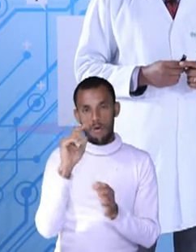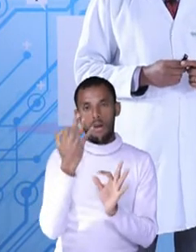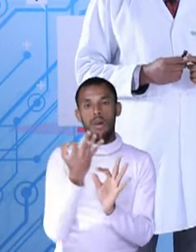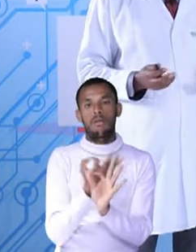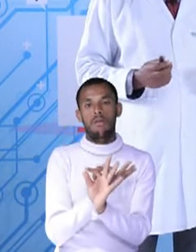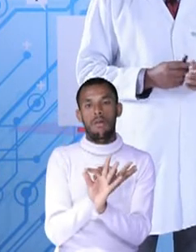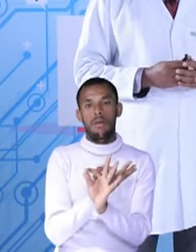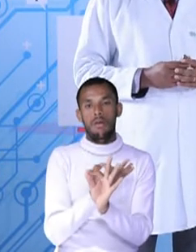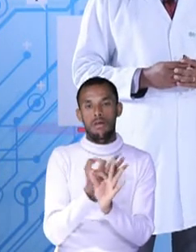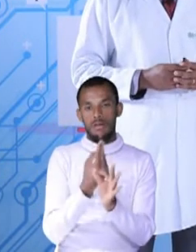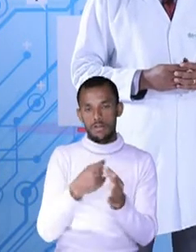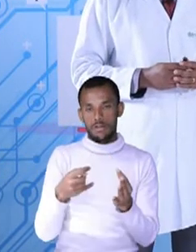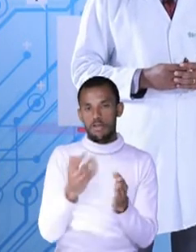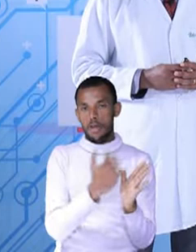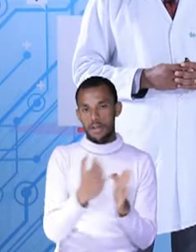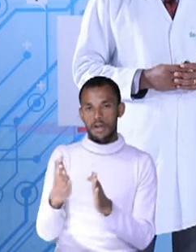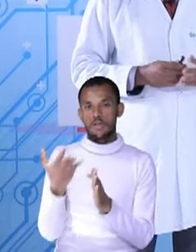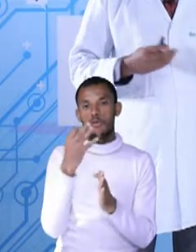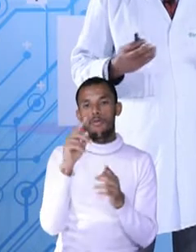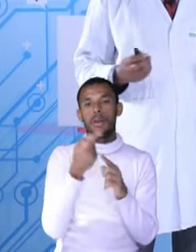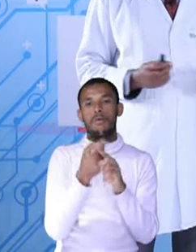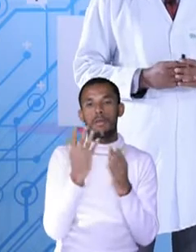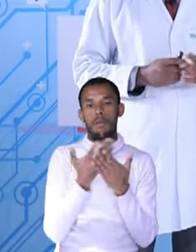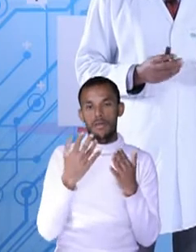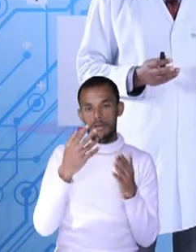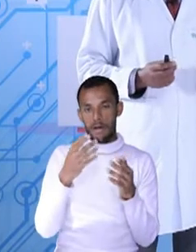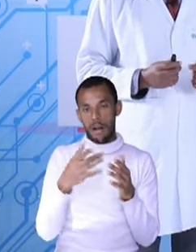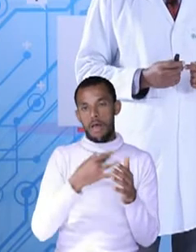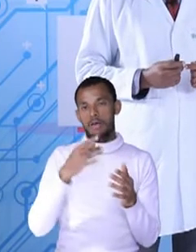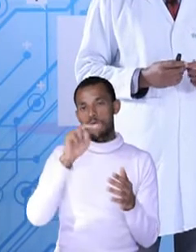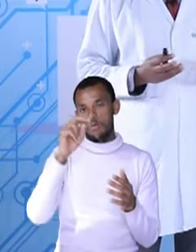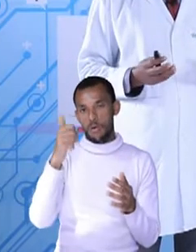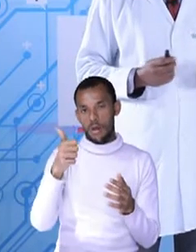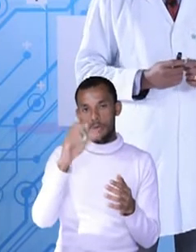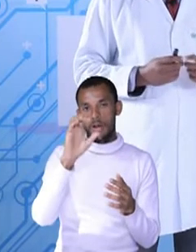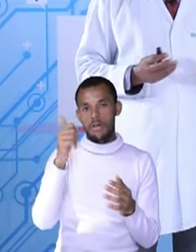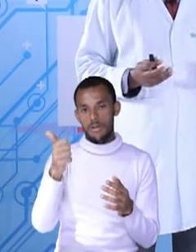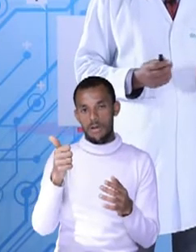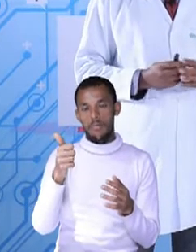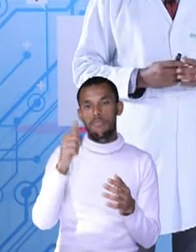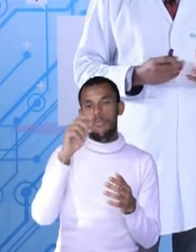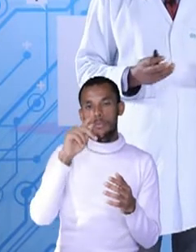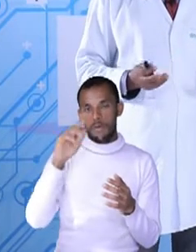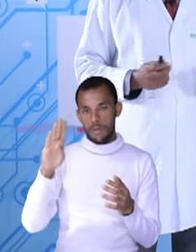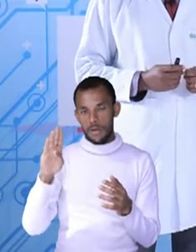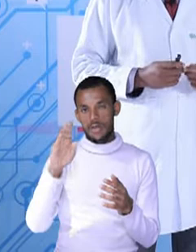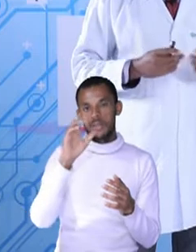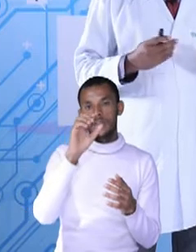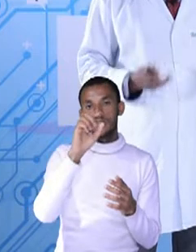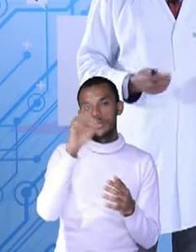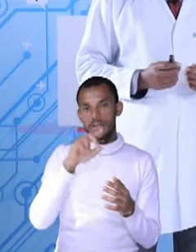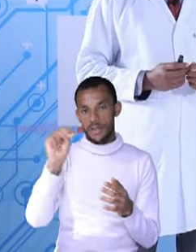industry, the extractions of different elements like sodium, calcium, tin, zinc,